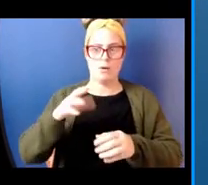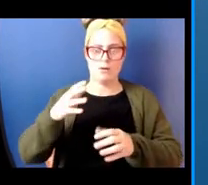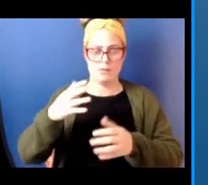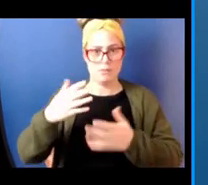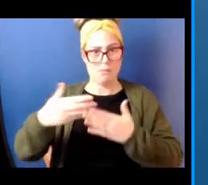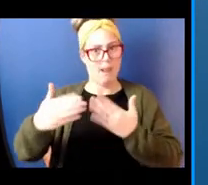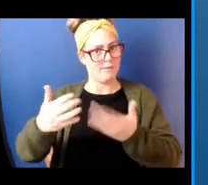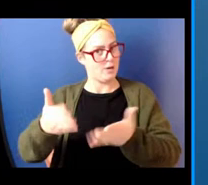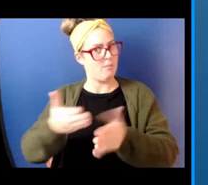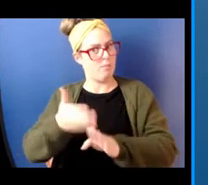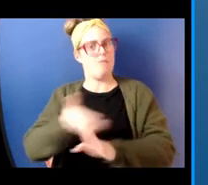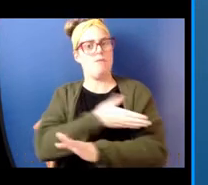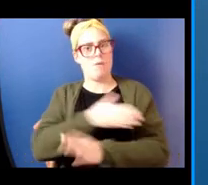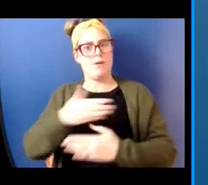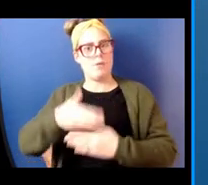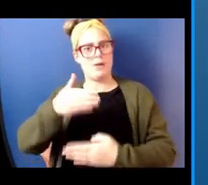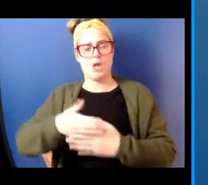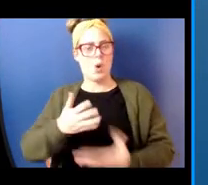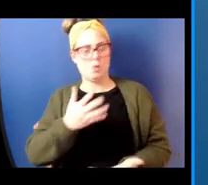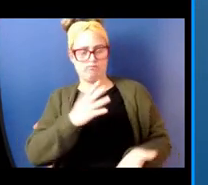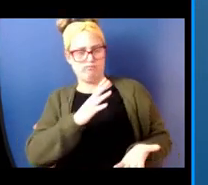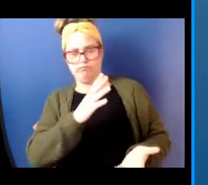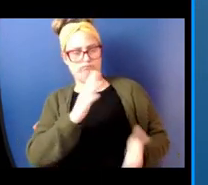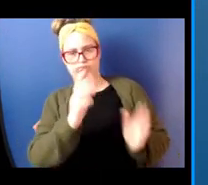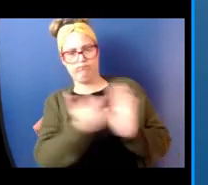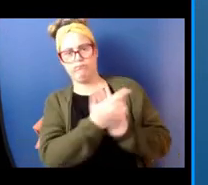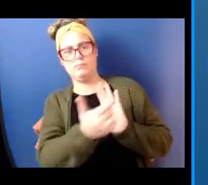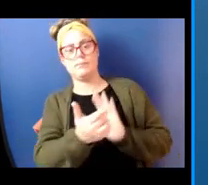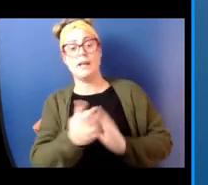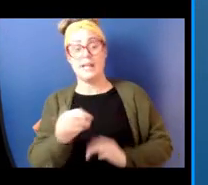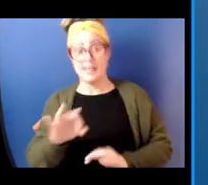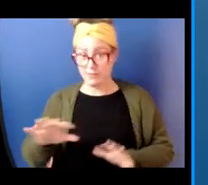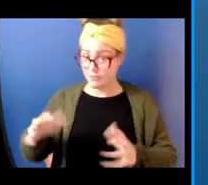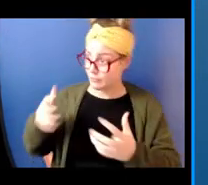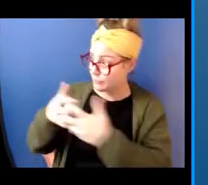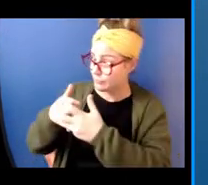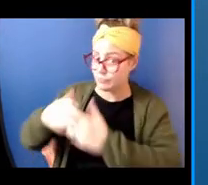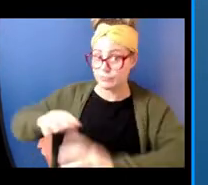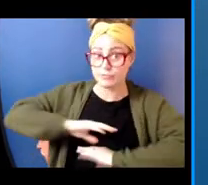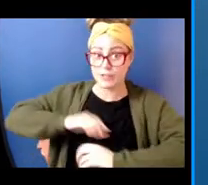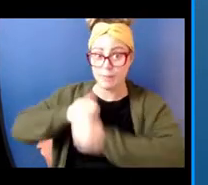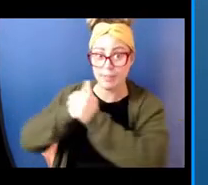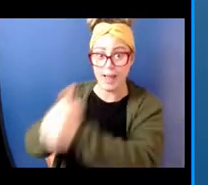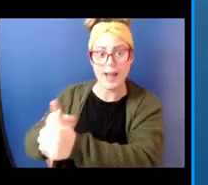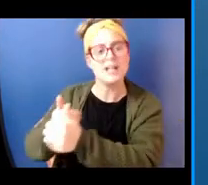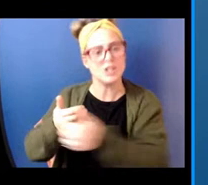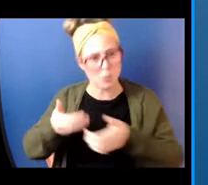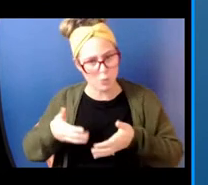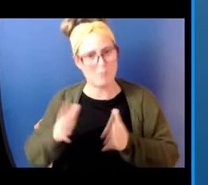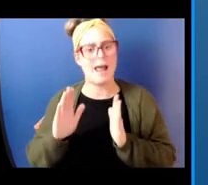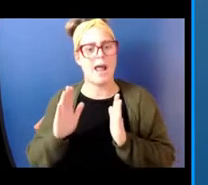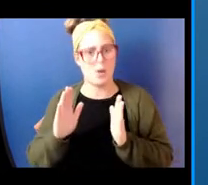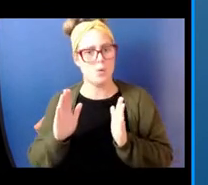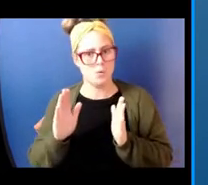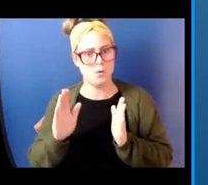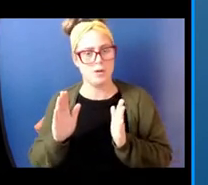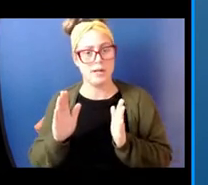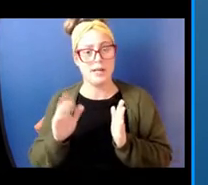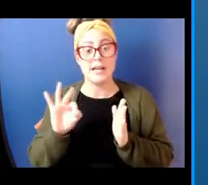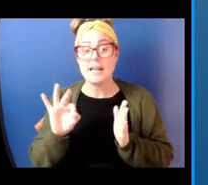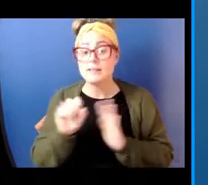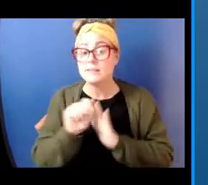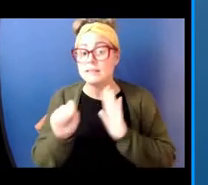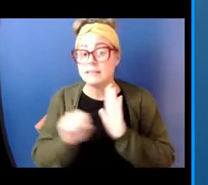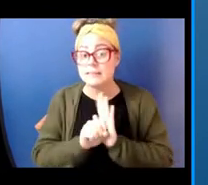then are obligated to go during the window with every state party if then a state moves to go outside